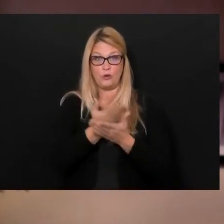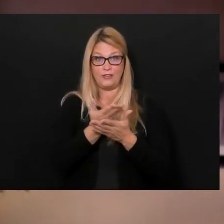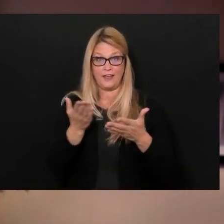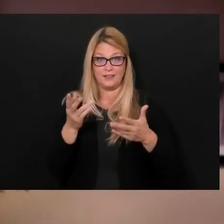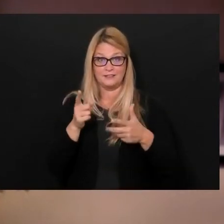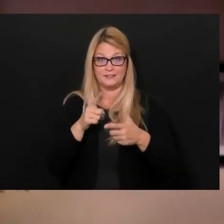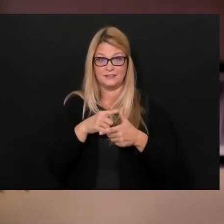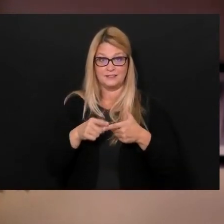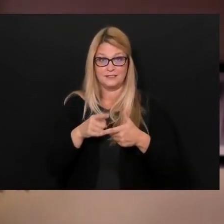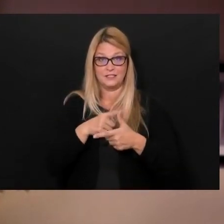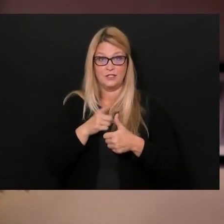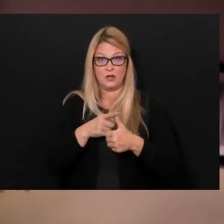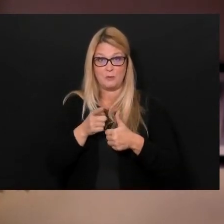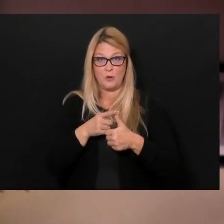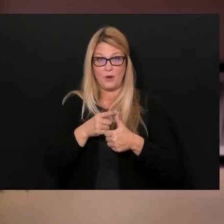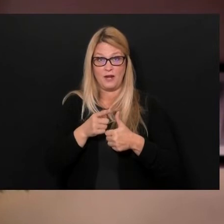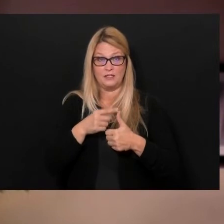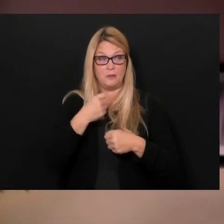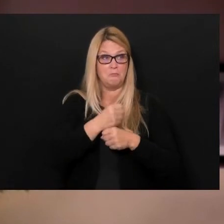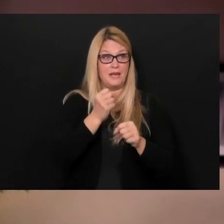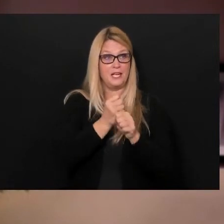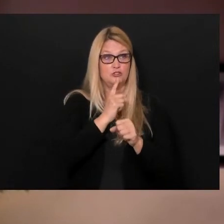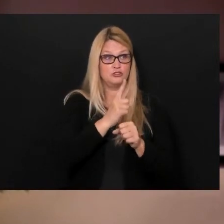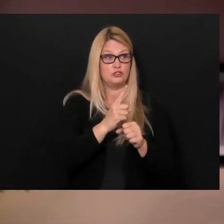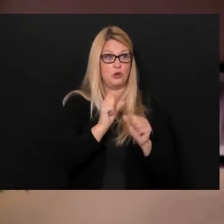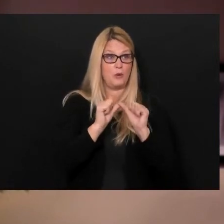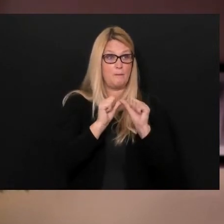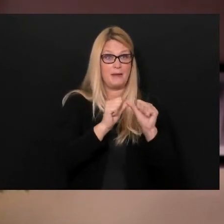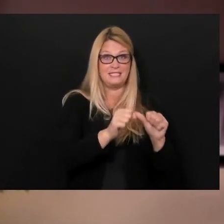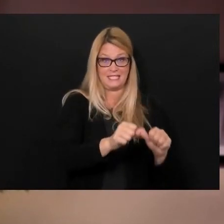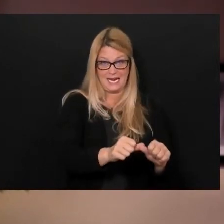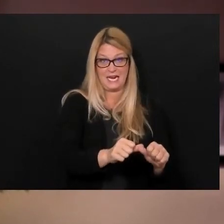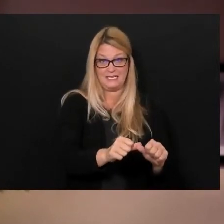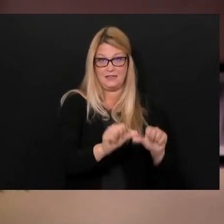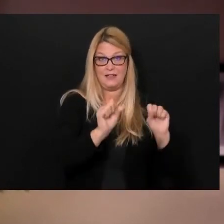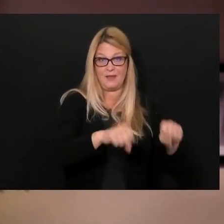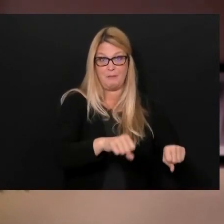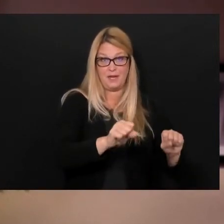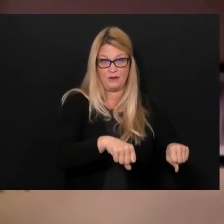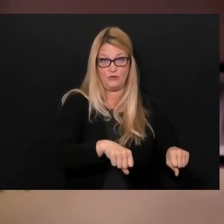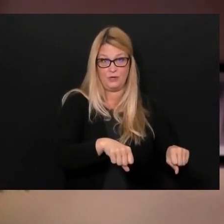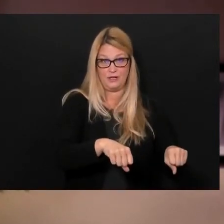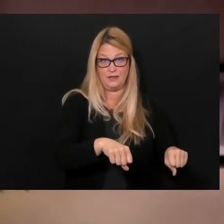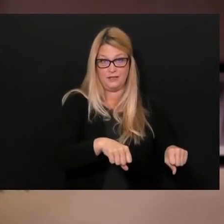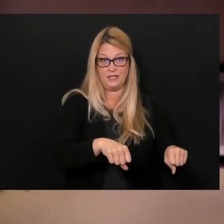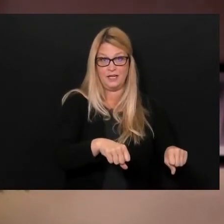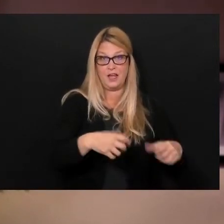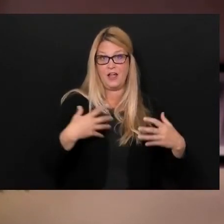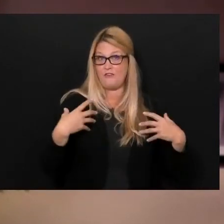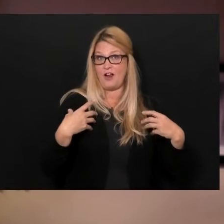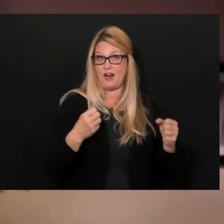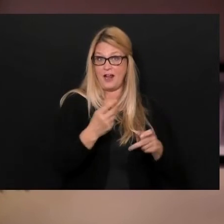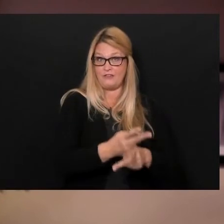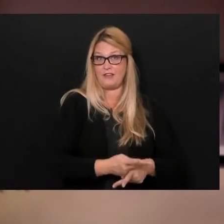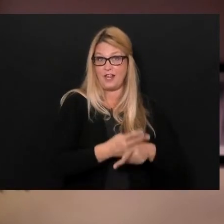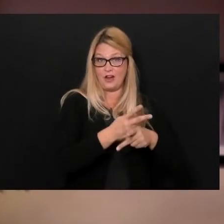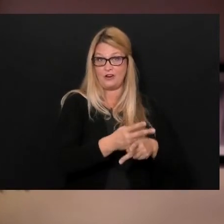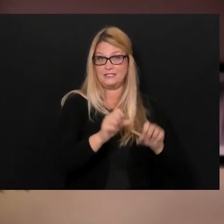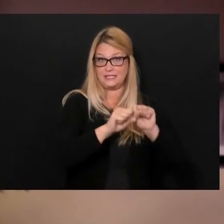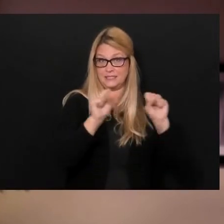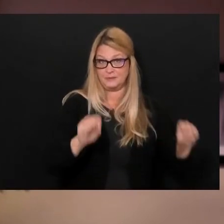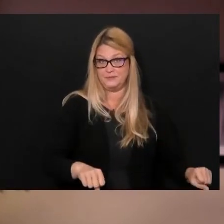is to make sure that we maintain both the capacity and the vital functions of our healthcare enterprise,